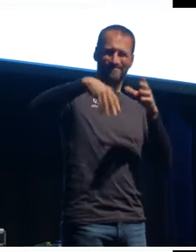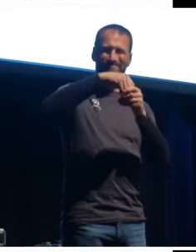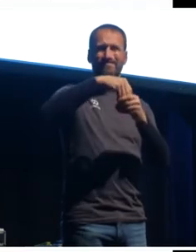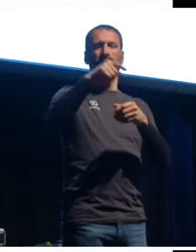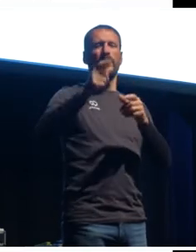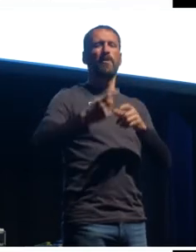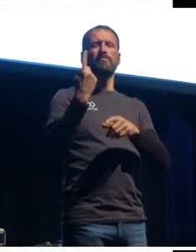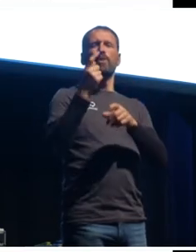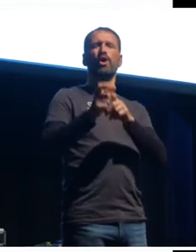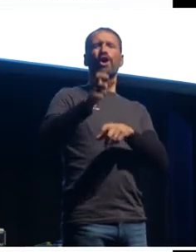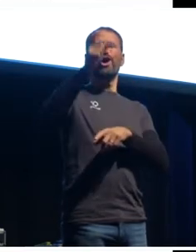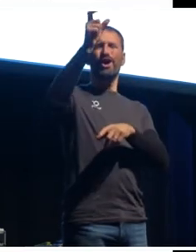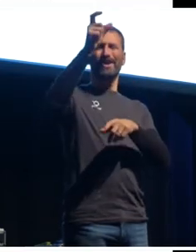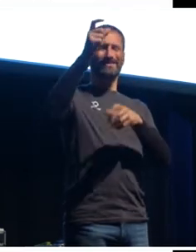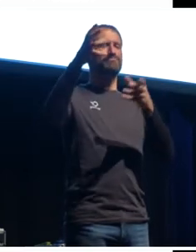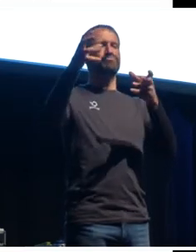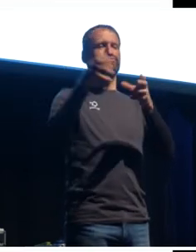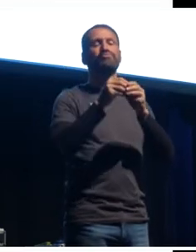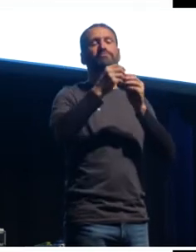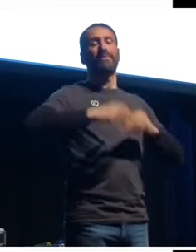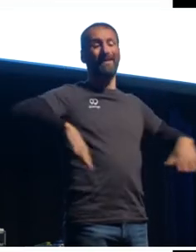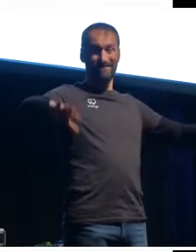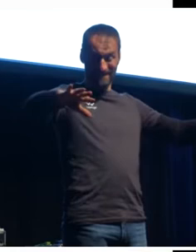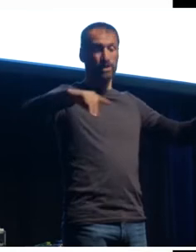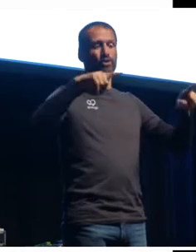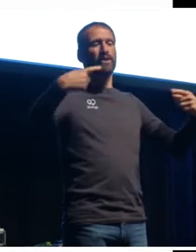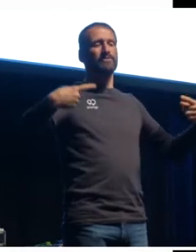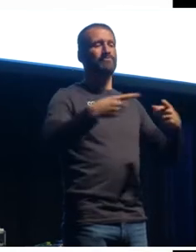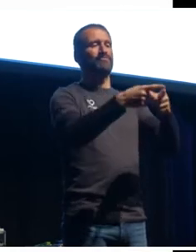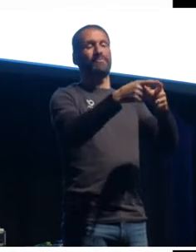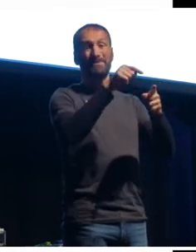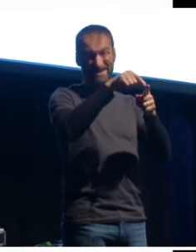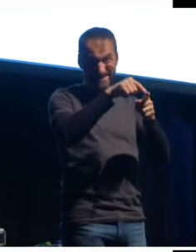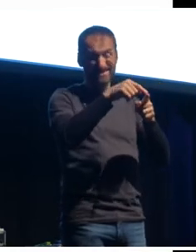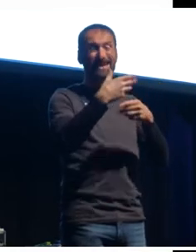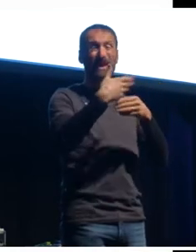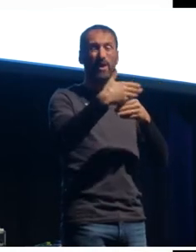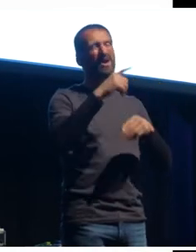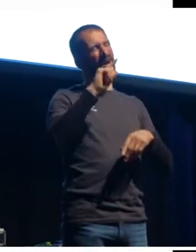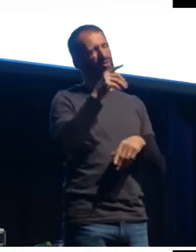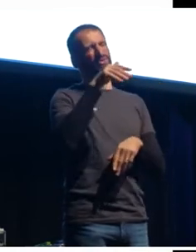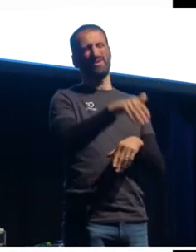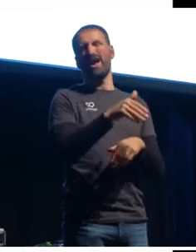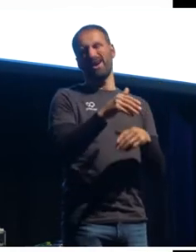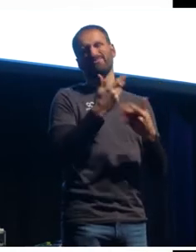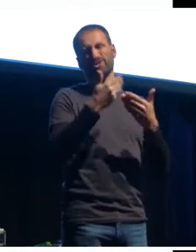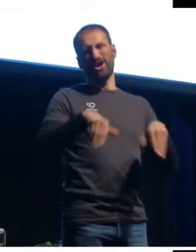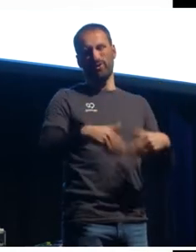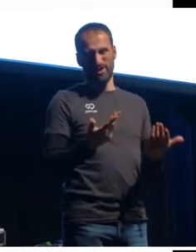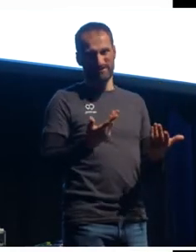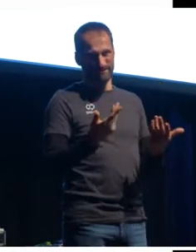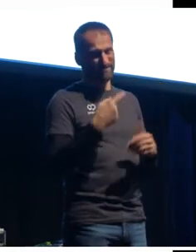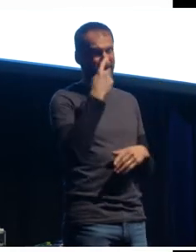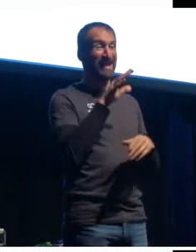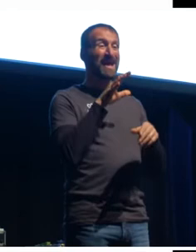But API gateways also have their limitations. And the first one that we came across is that there's different access patterns. So that's actually